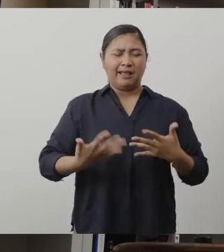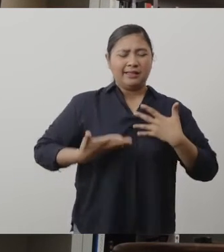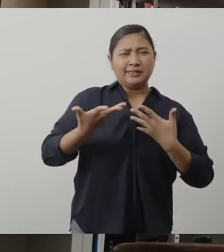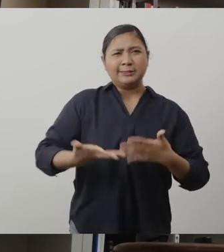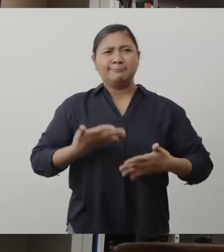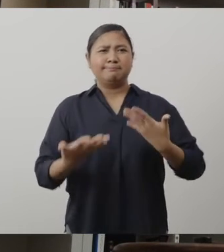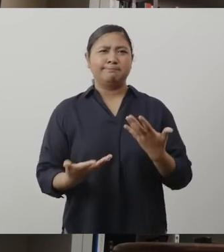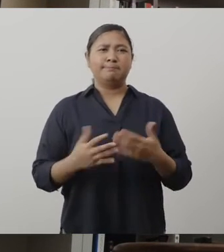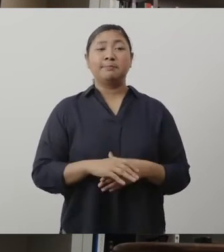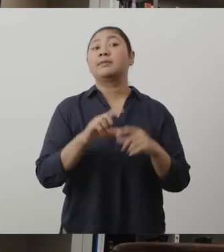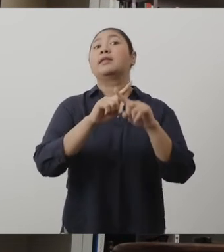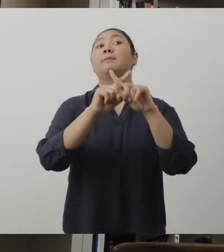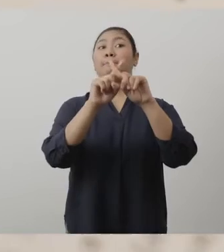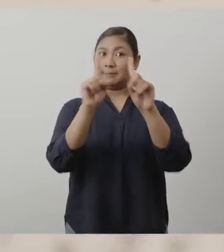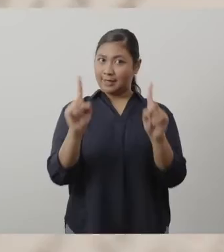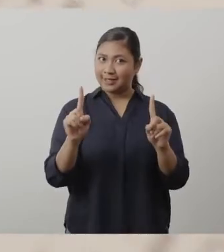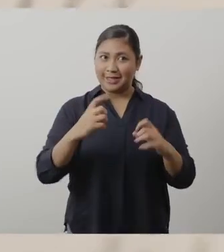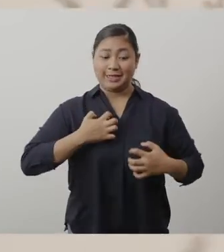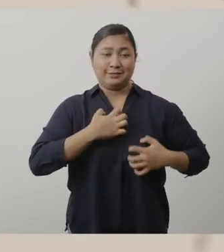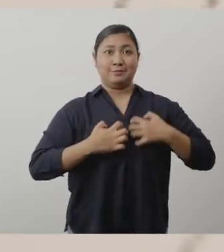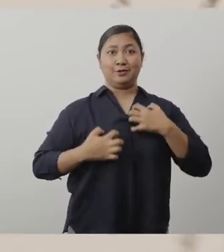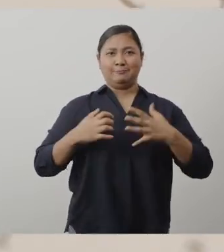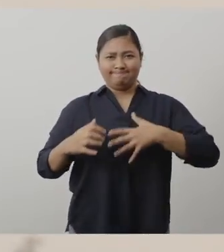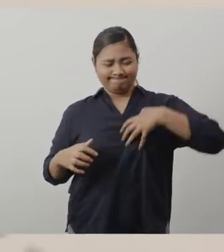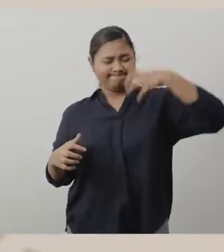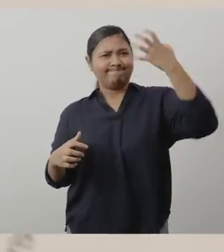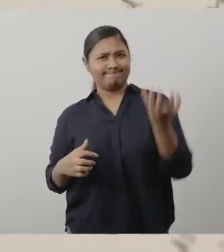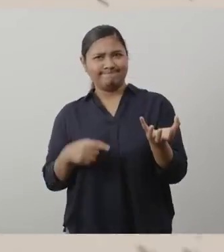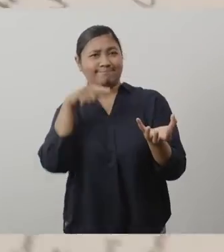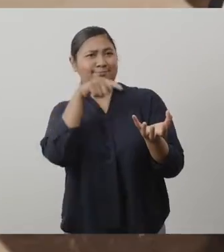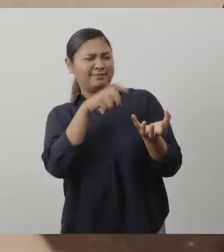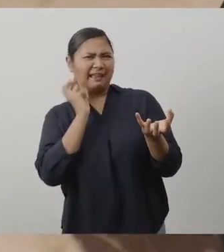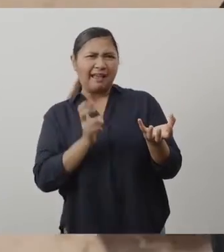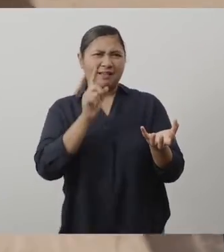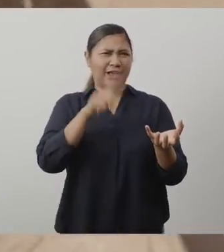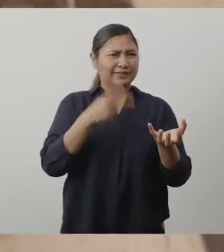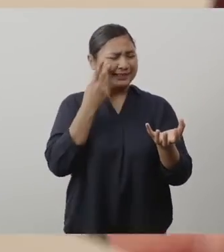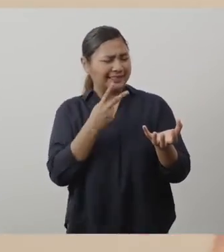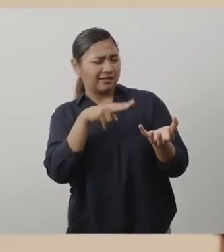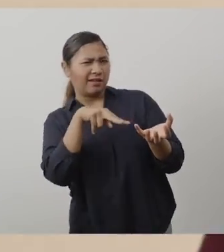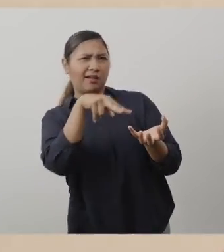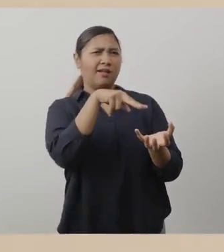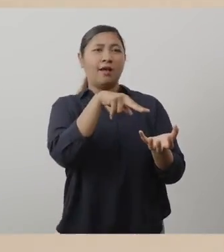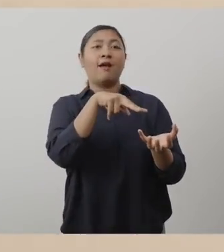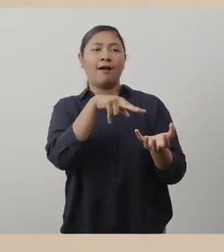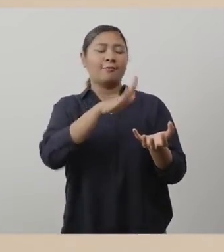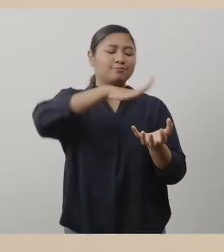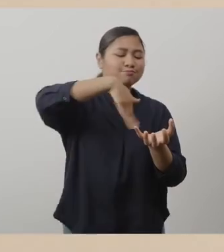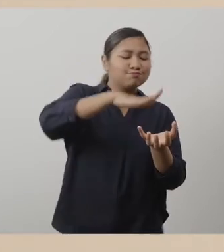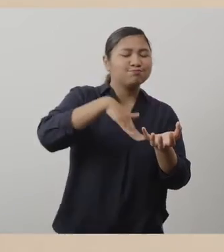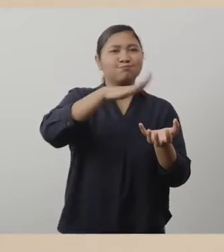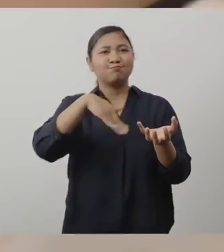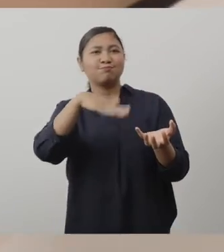profound that we cannot find a word to describe them. But when we're able to draw our feelings, put it into colors, paints, and lines and shadow, we can